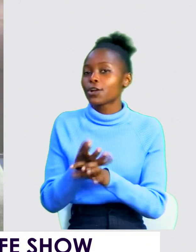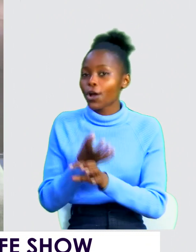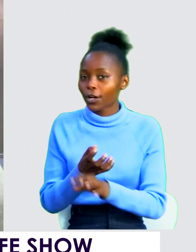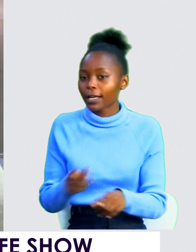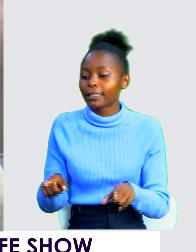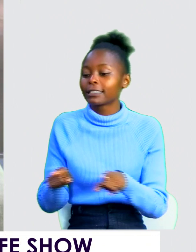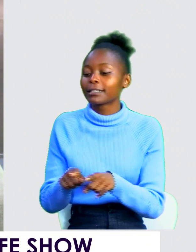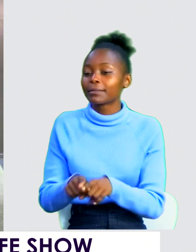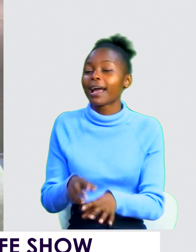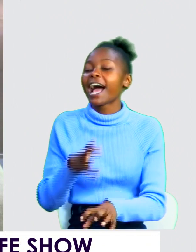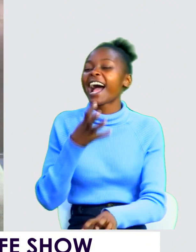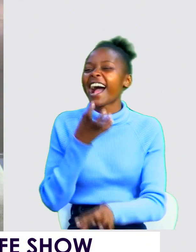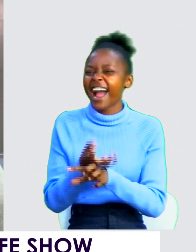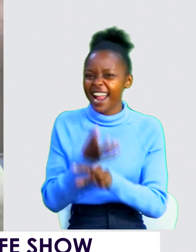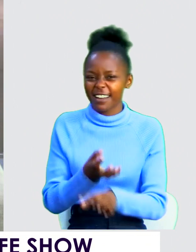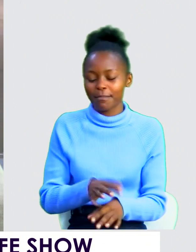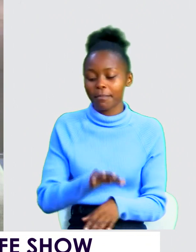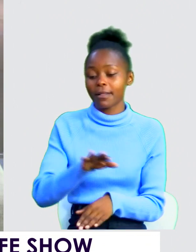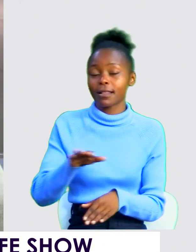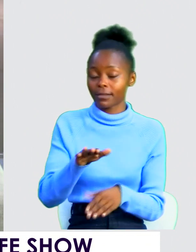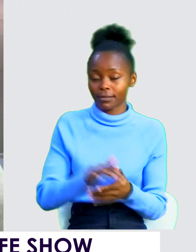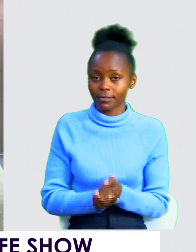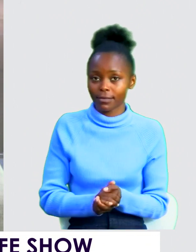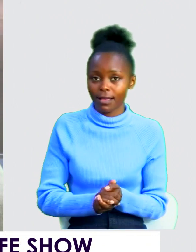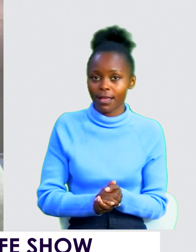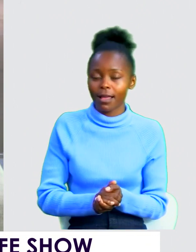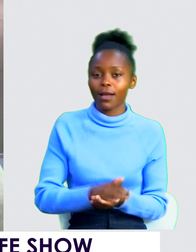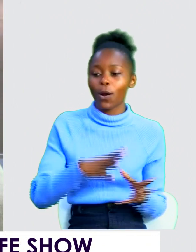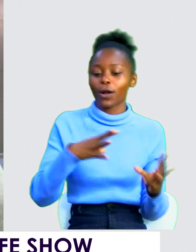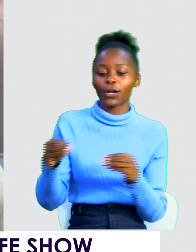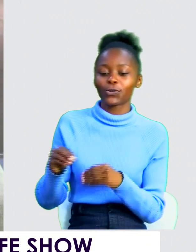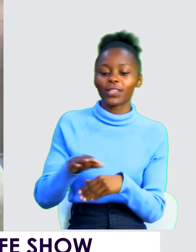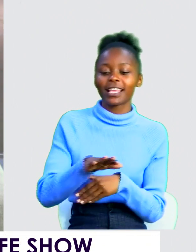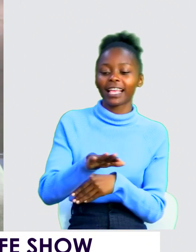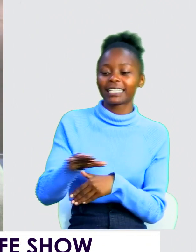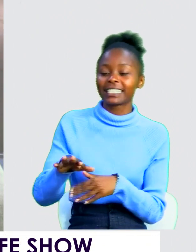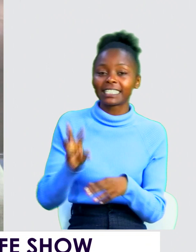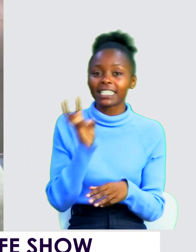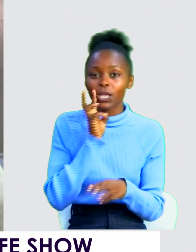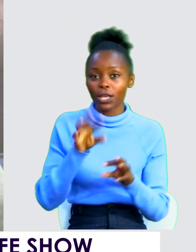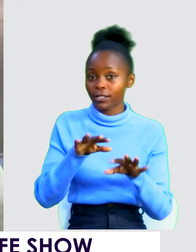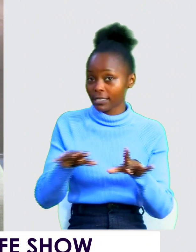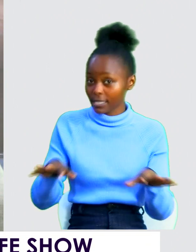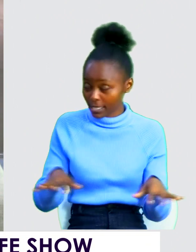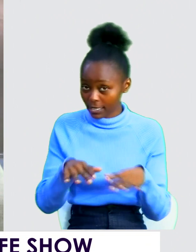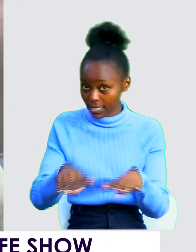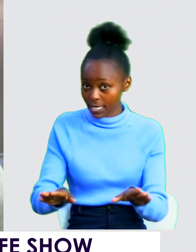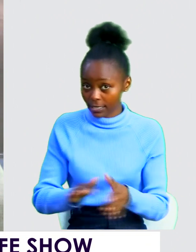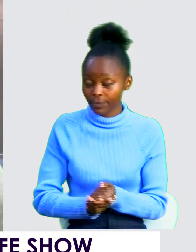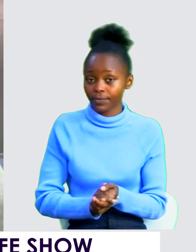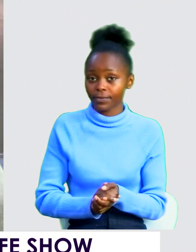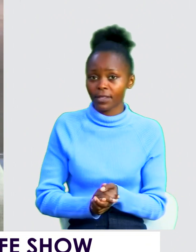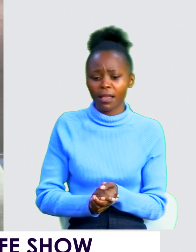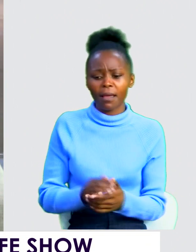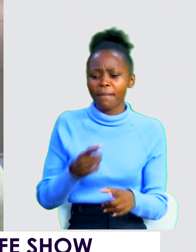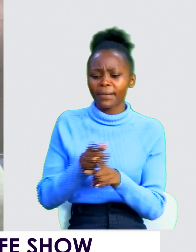were moving into the seas, running away from boredom. But they did not realize that